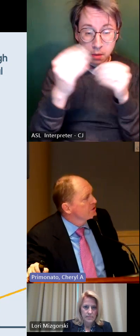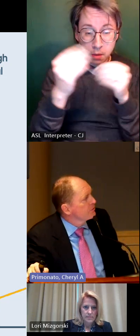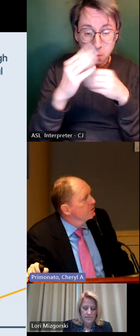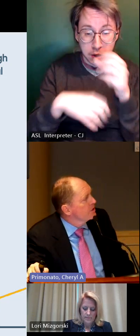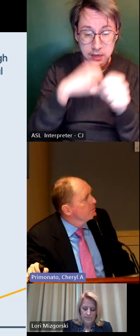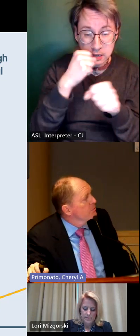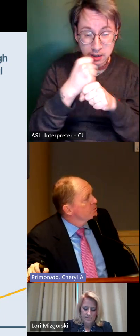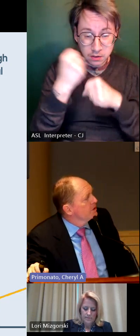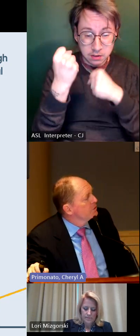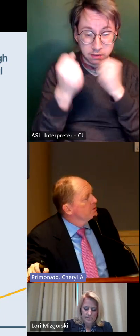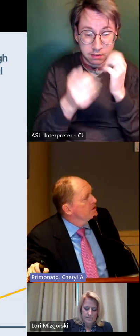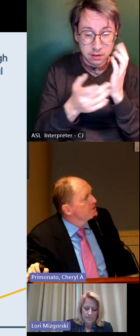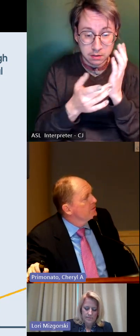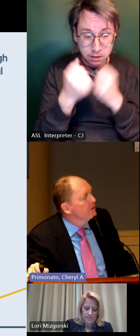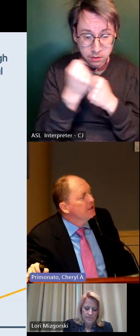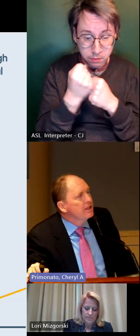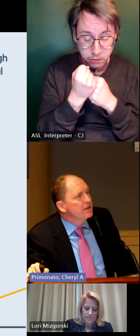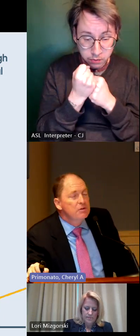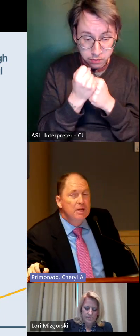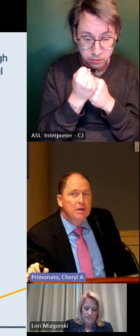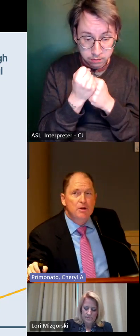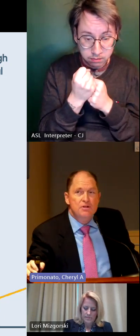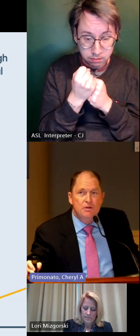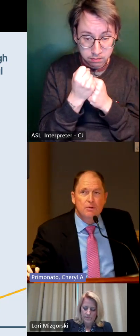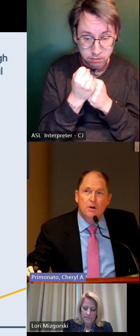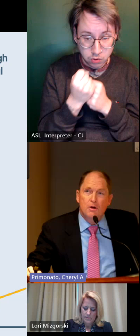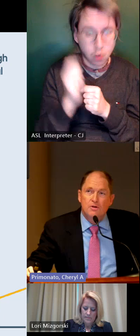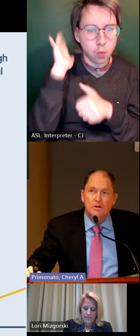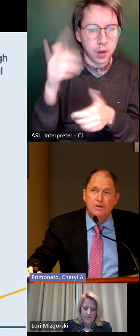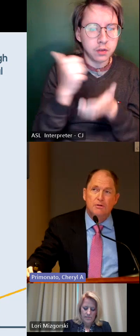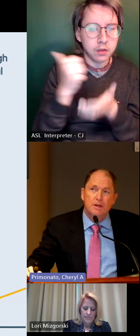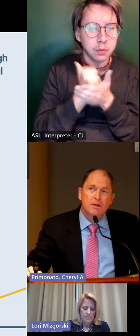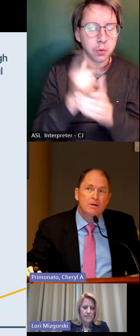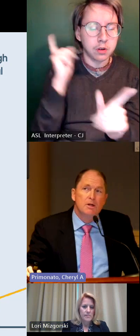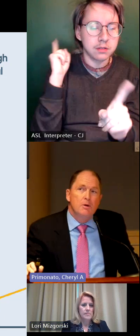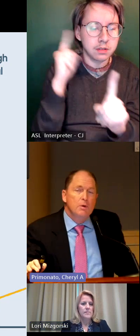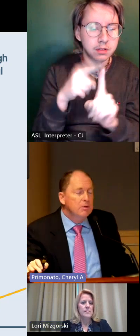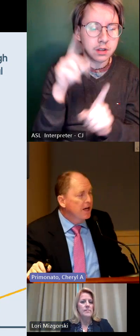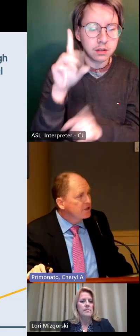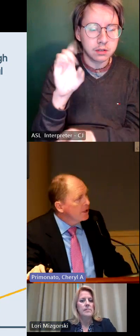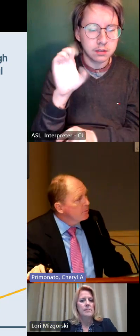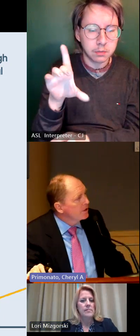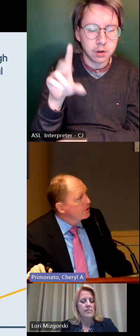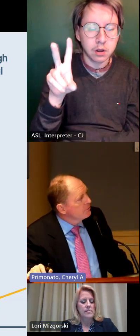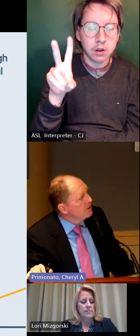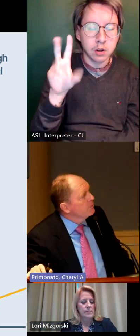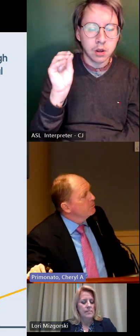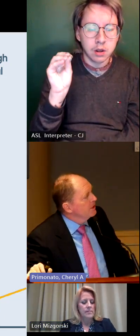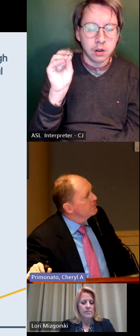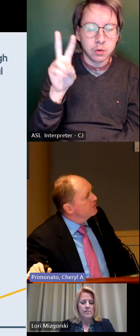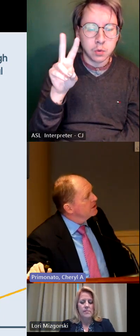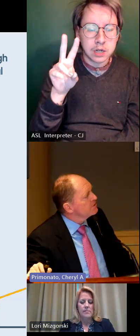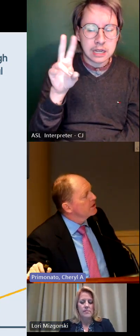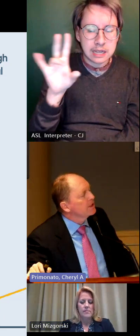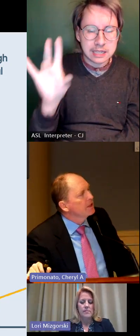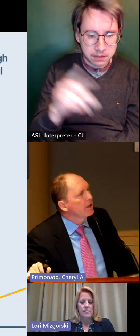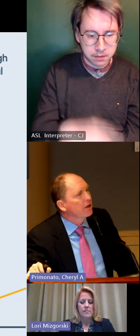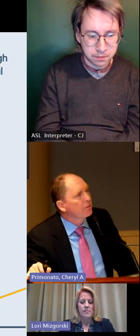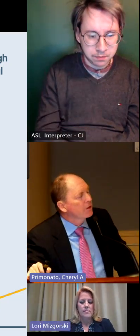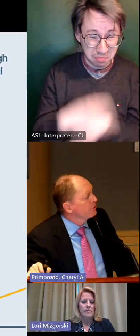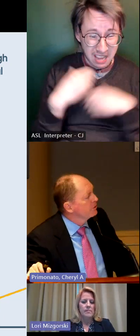which will take us through December of 2027. This is being purchased through a CoStar's agreement. We were actually able to get 3 different bids for